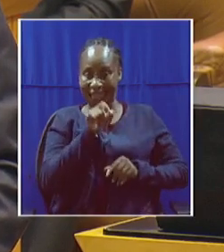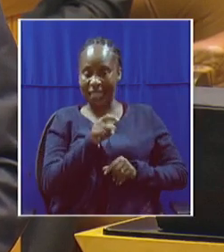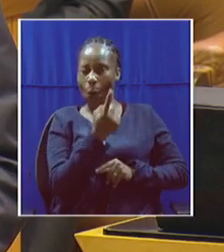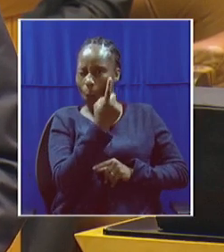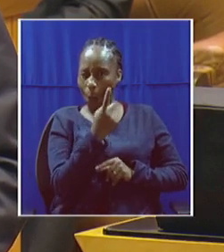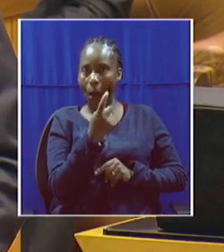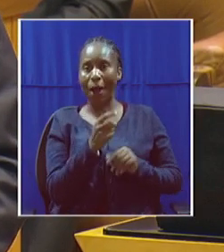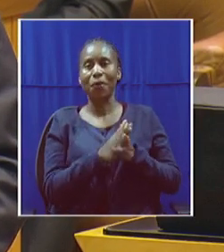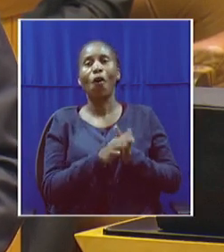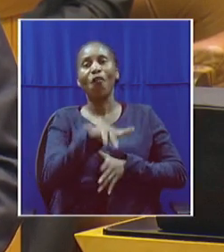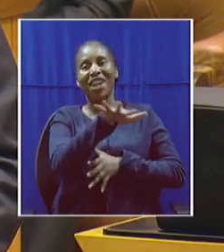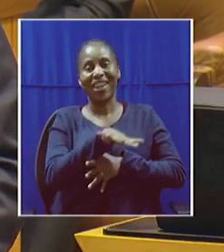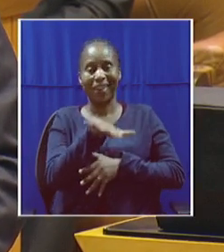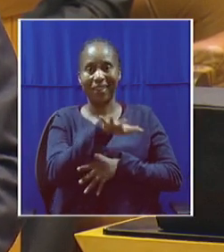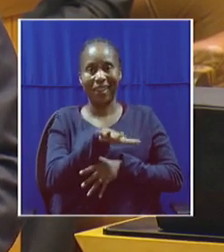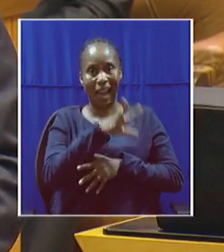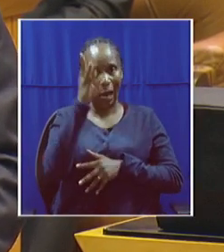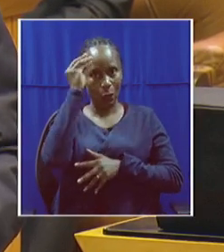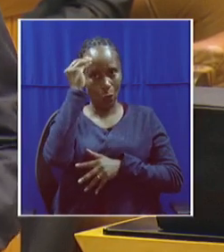through research and other